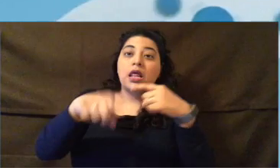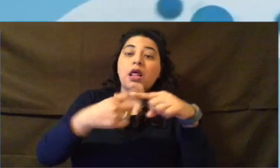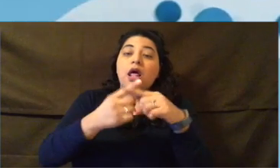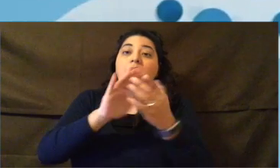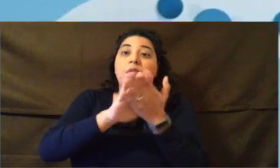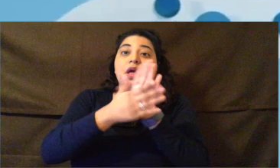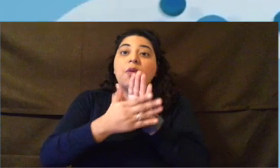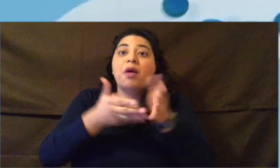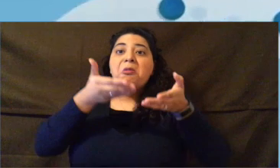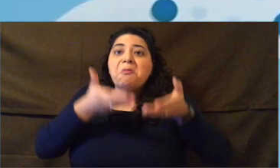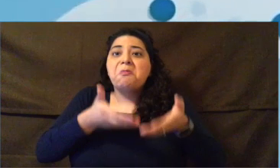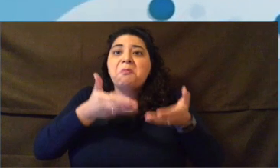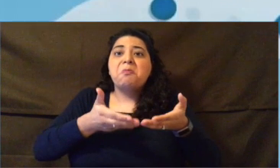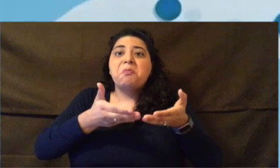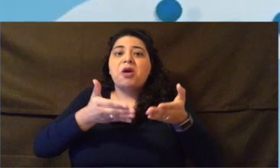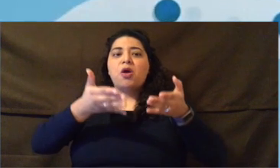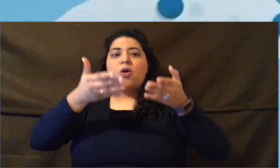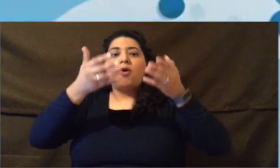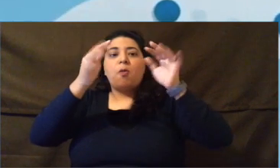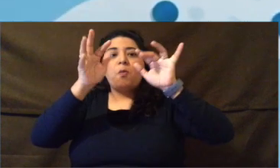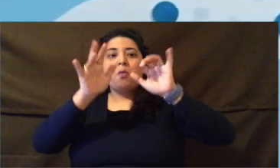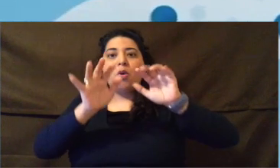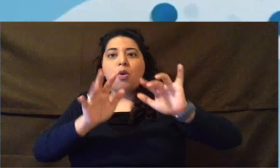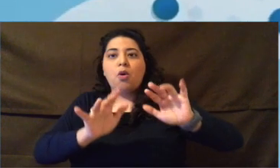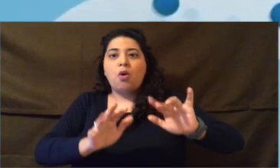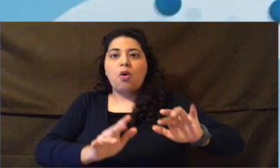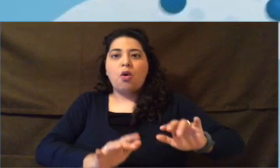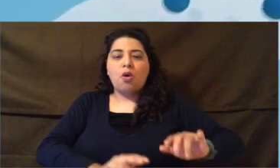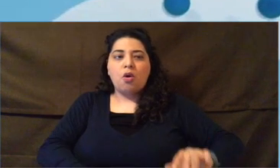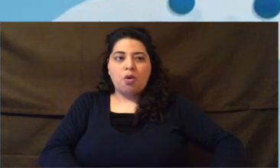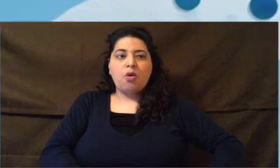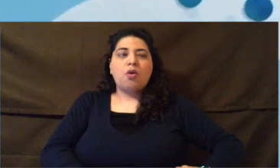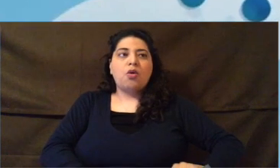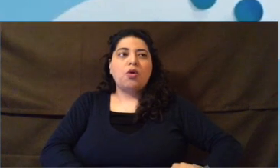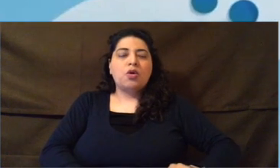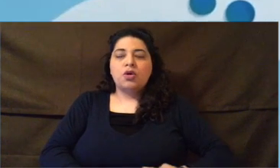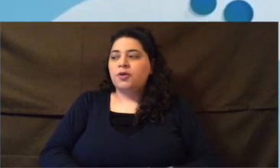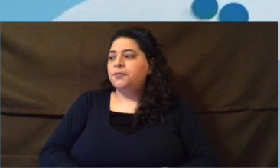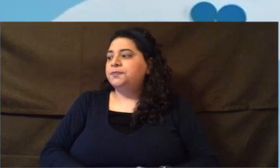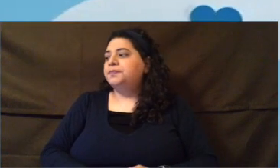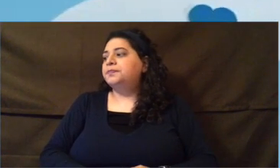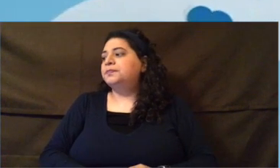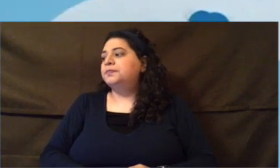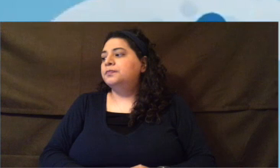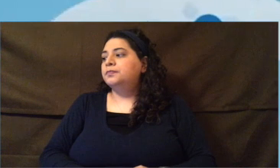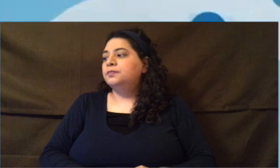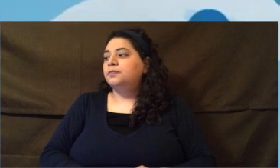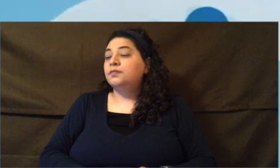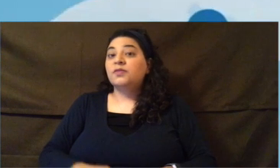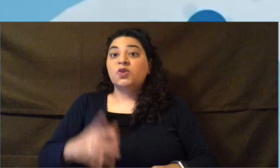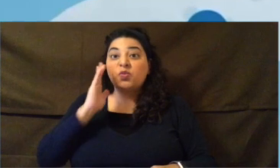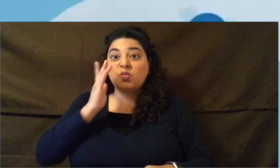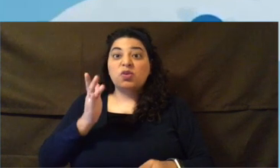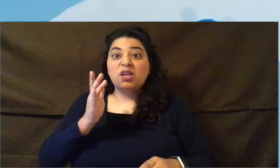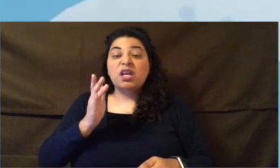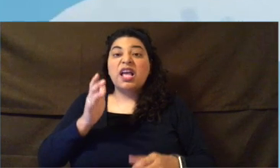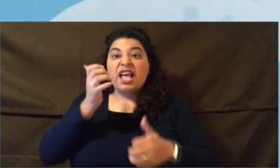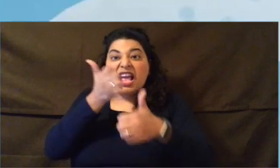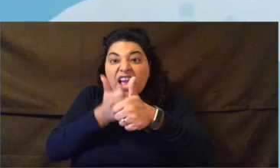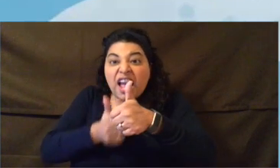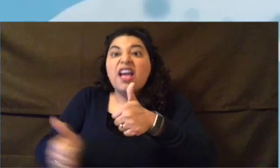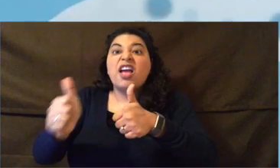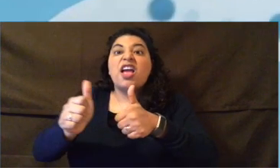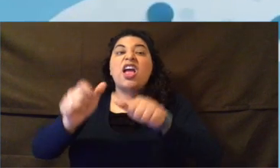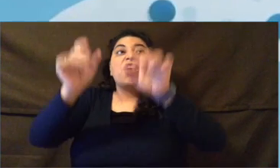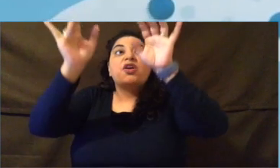rain. They even grow as they bump into one another on their journey from the cloud to the ground. And every single raindrop